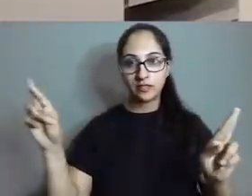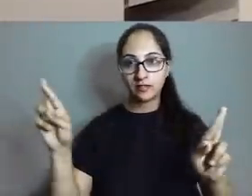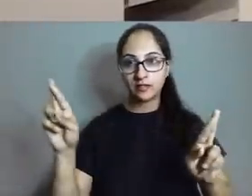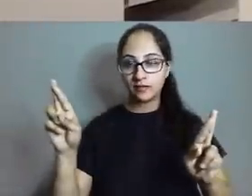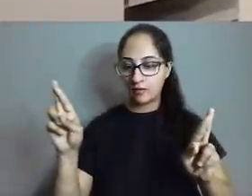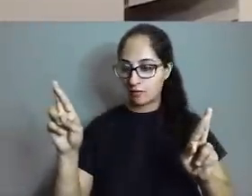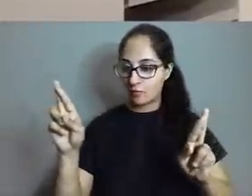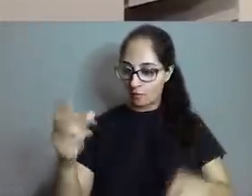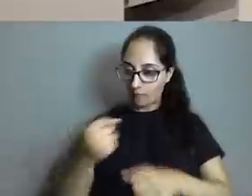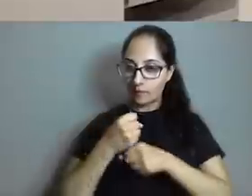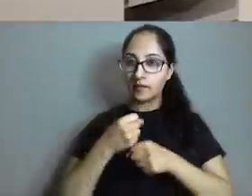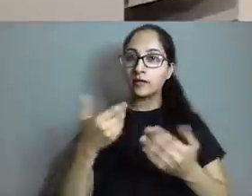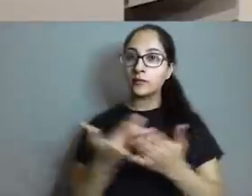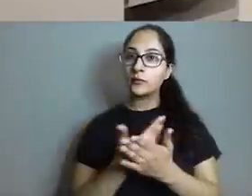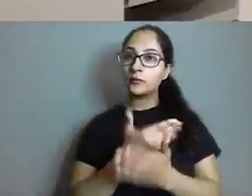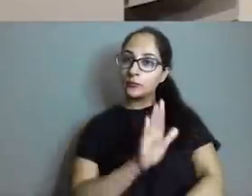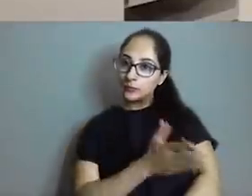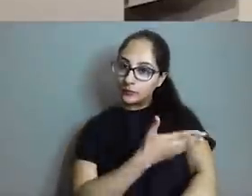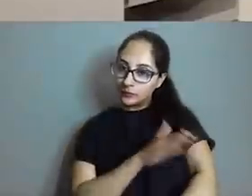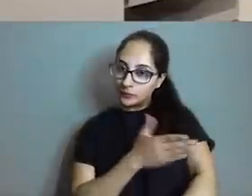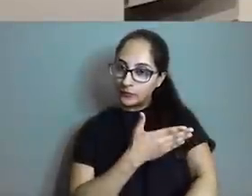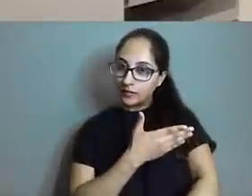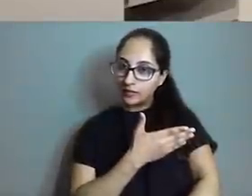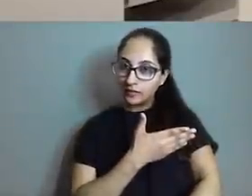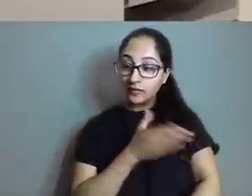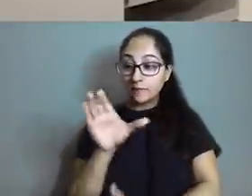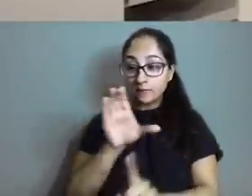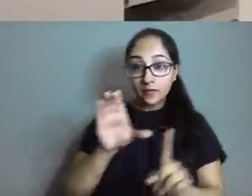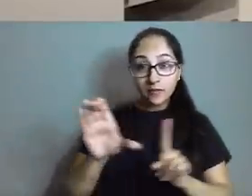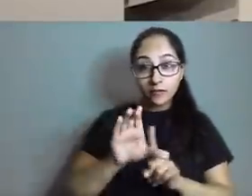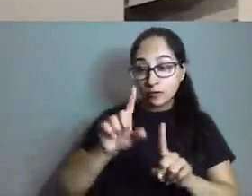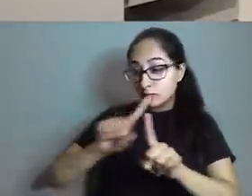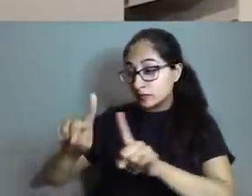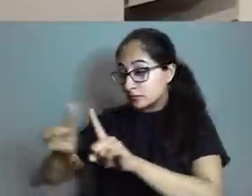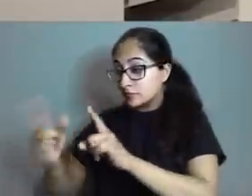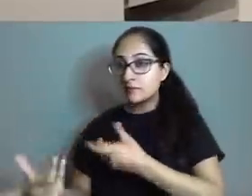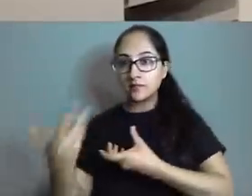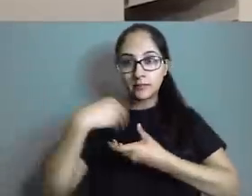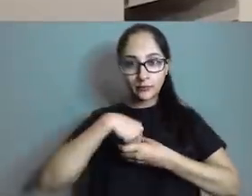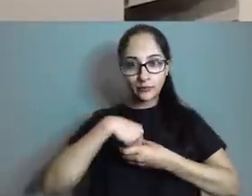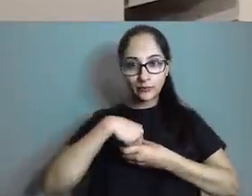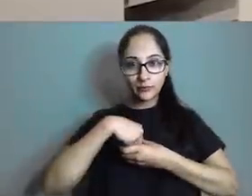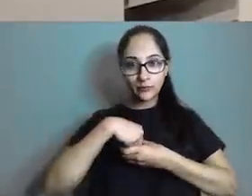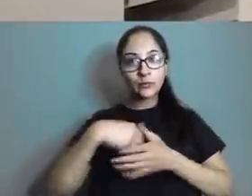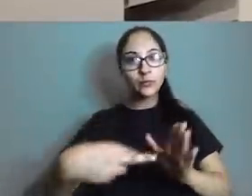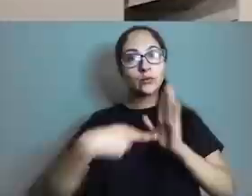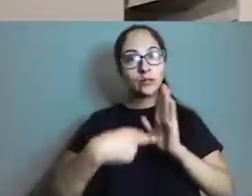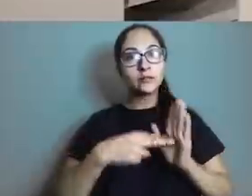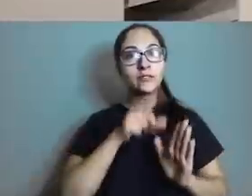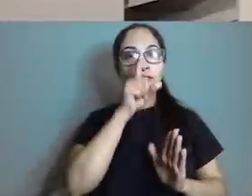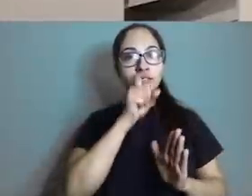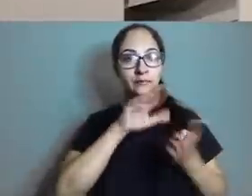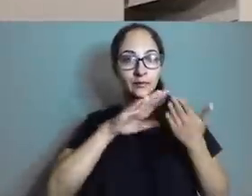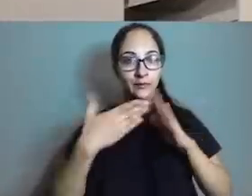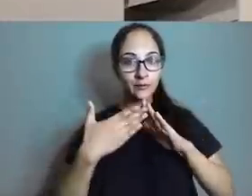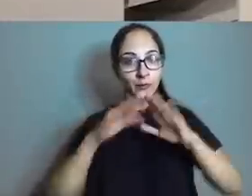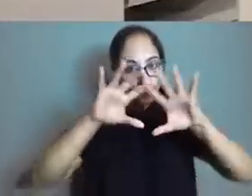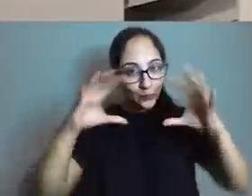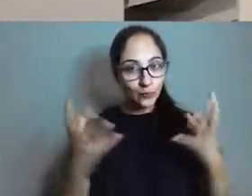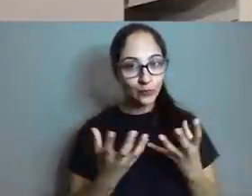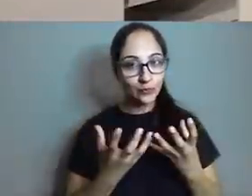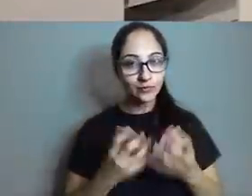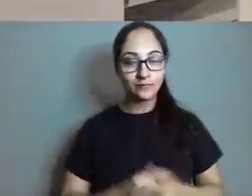with a piece that that really reflected uh many of the major traditions of of the